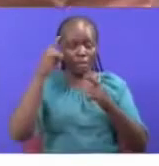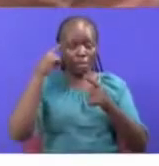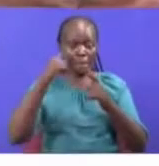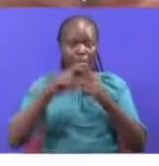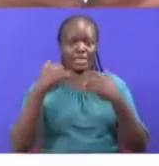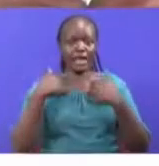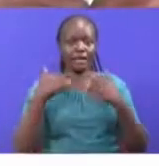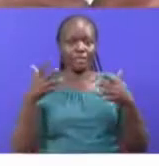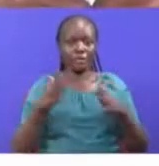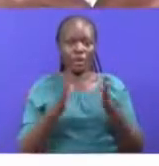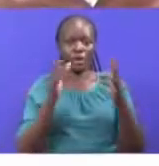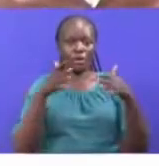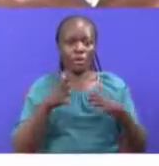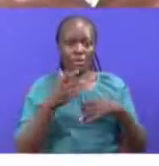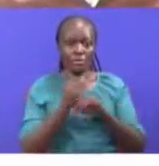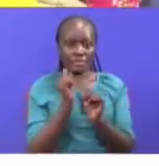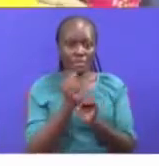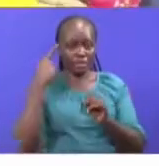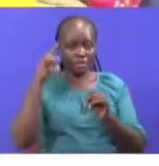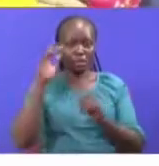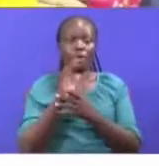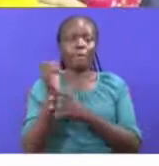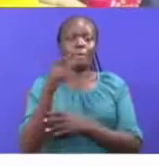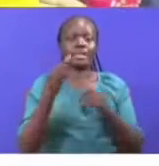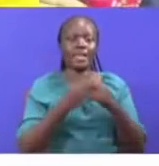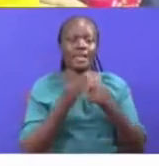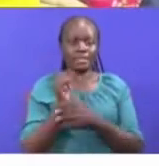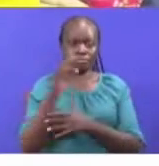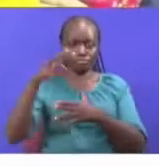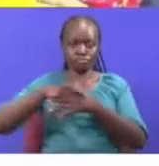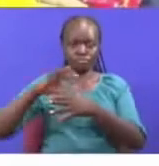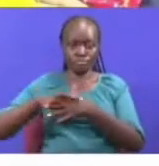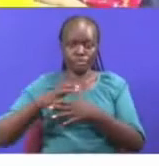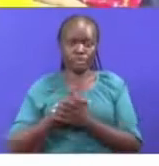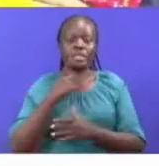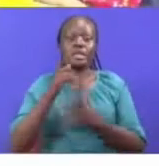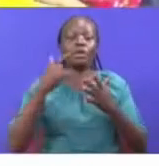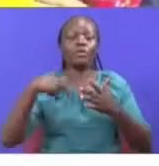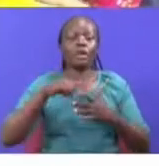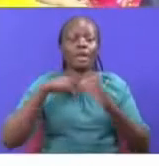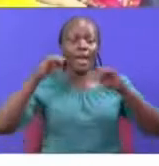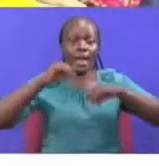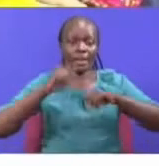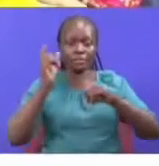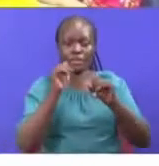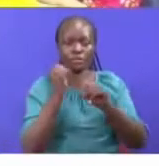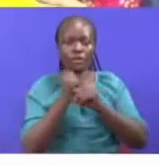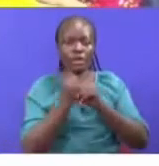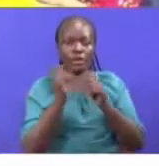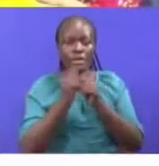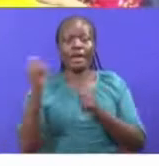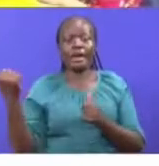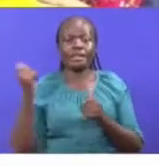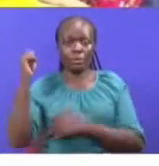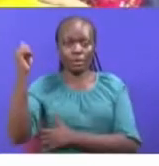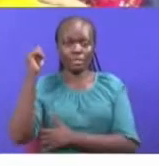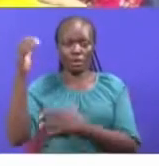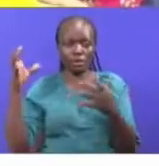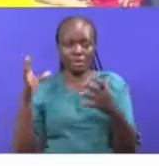creating a winning formula for the August polls. We have, however, agreed to work with other political